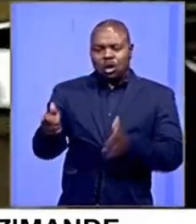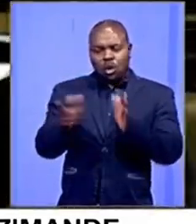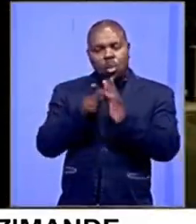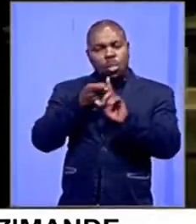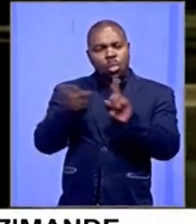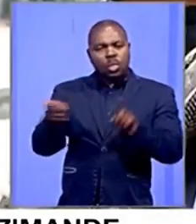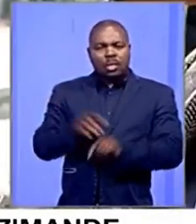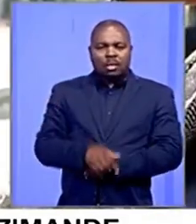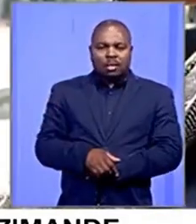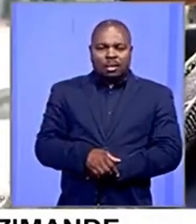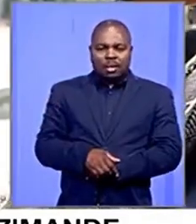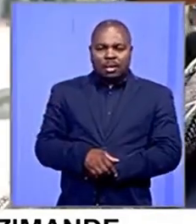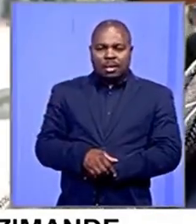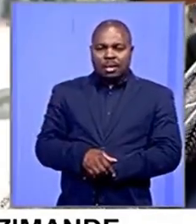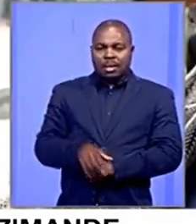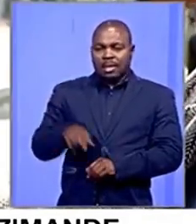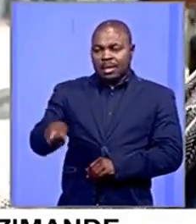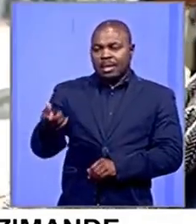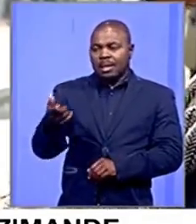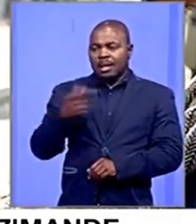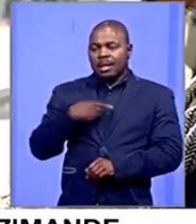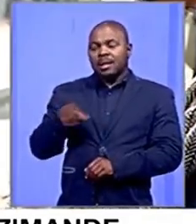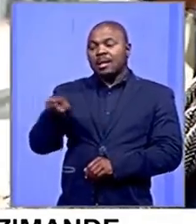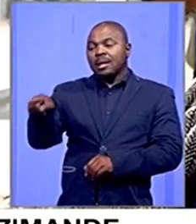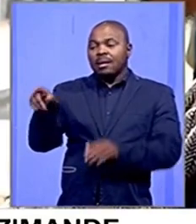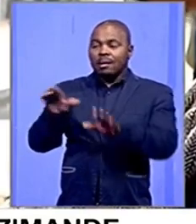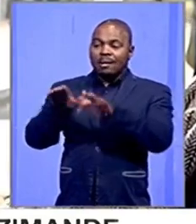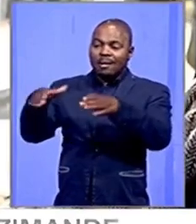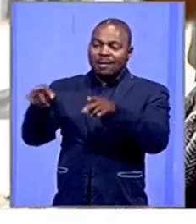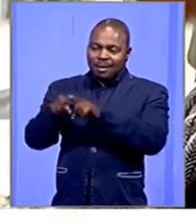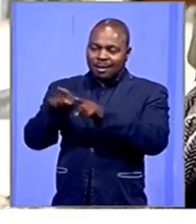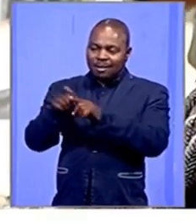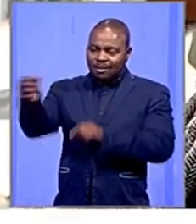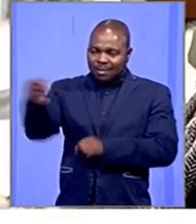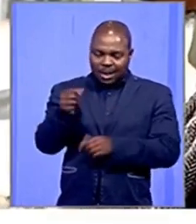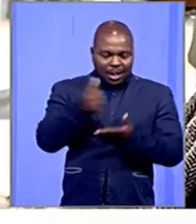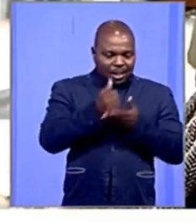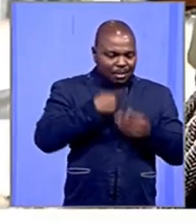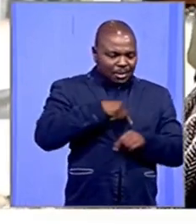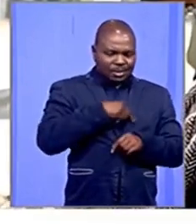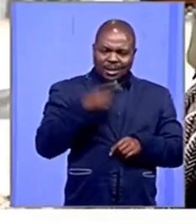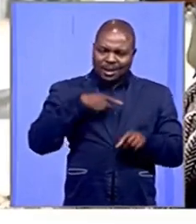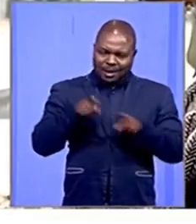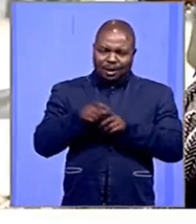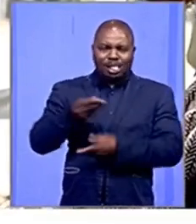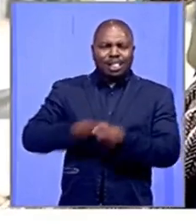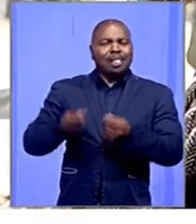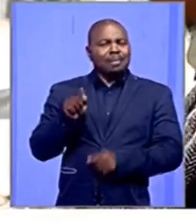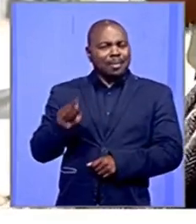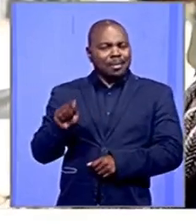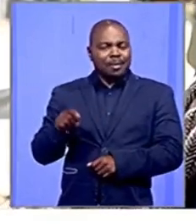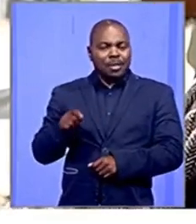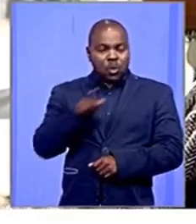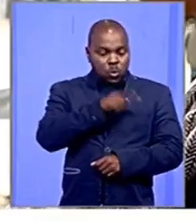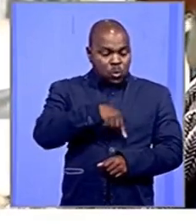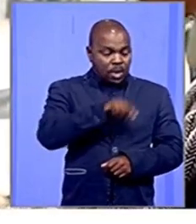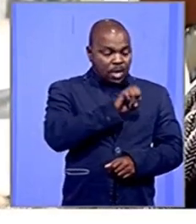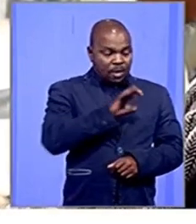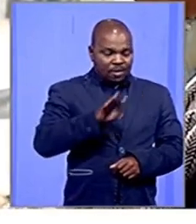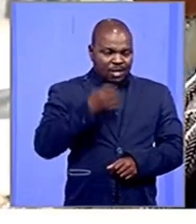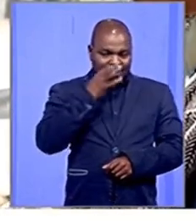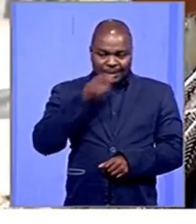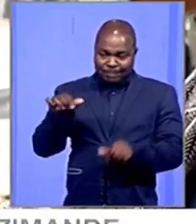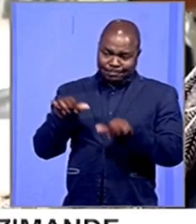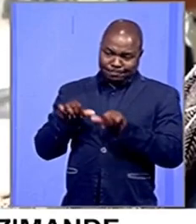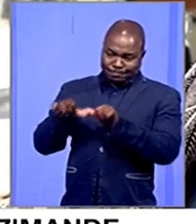As much as they introduced ISAC as a middleman, as a money laundering scheme, us as the EFFSC are going to make sure this thing does not